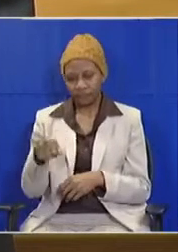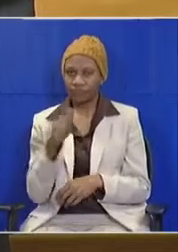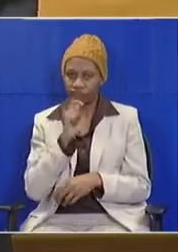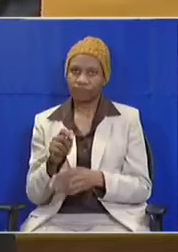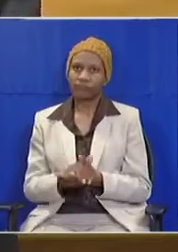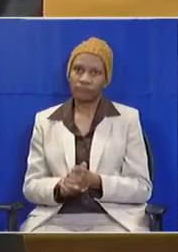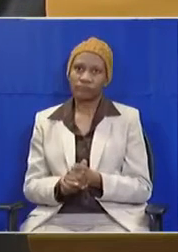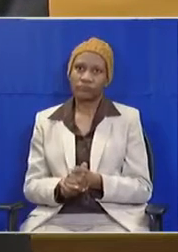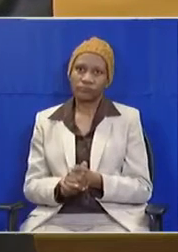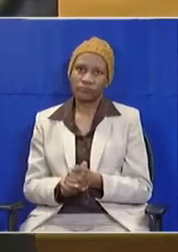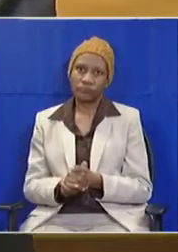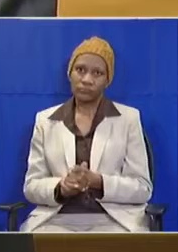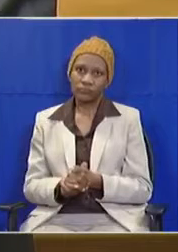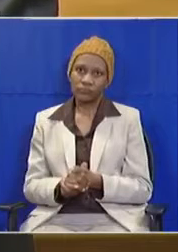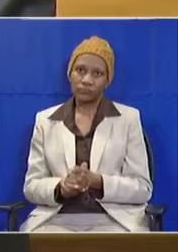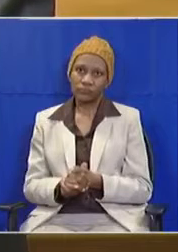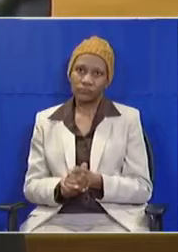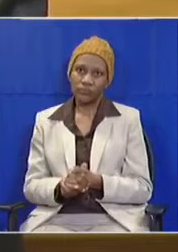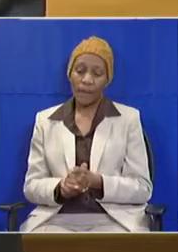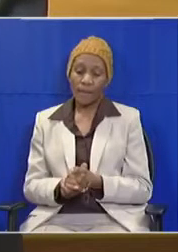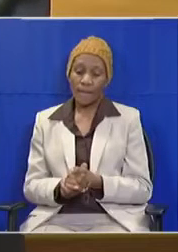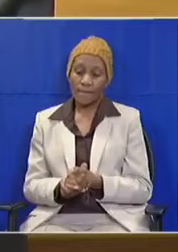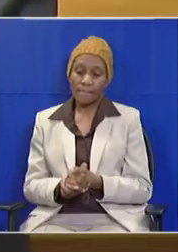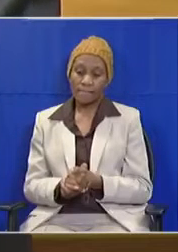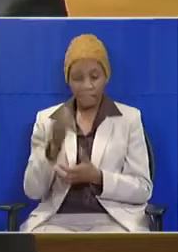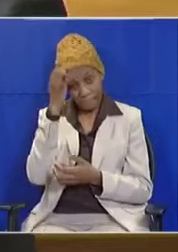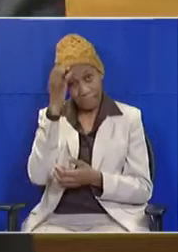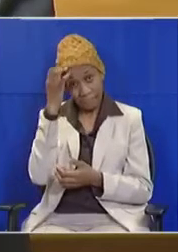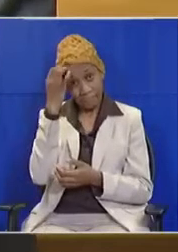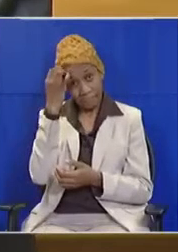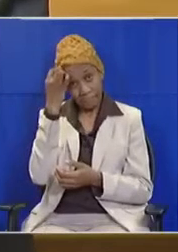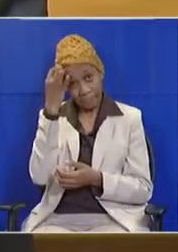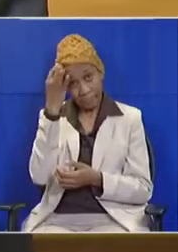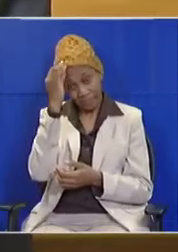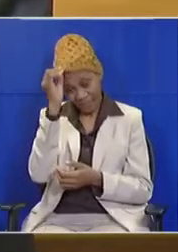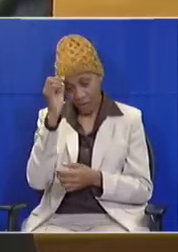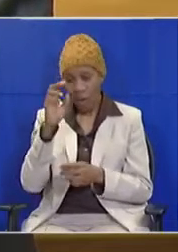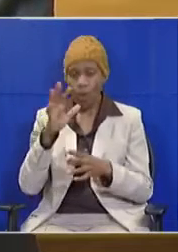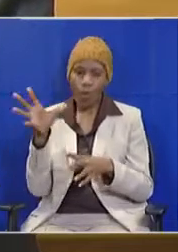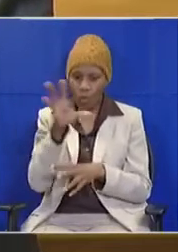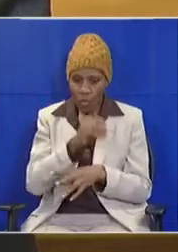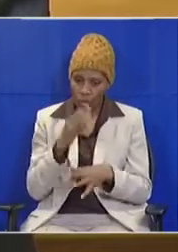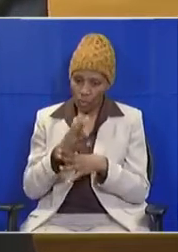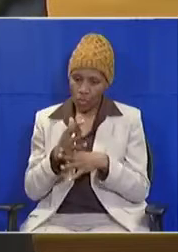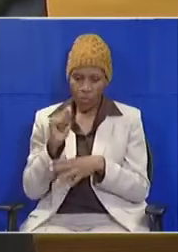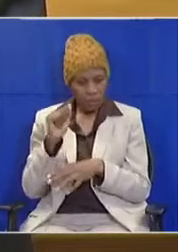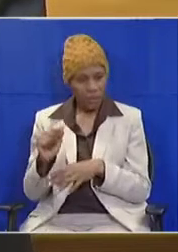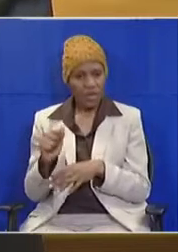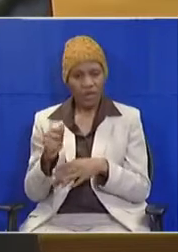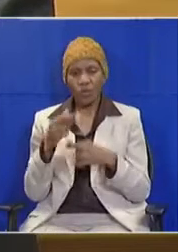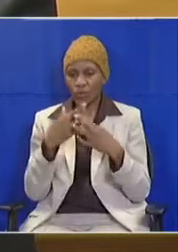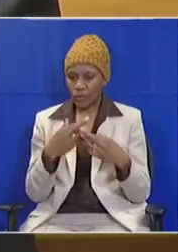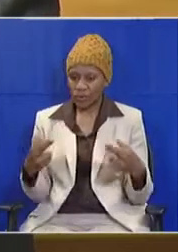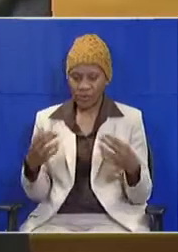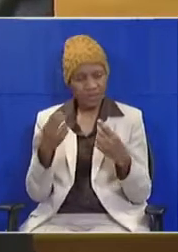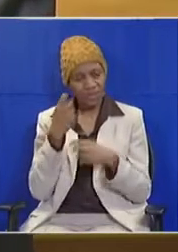of this particular product, but in terms of other pharmaceutical products, in terms of the slow